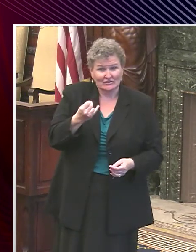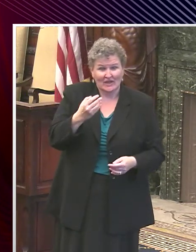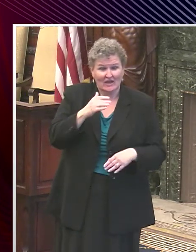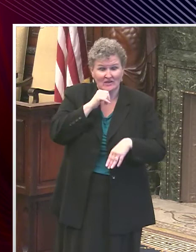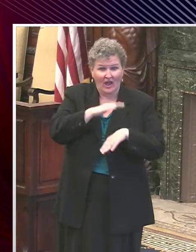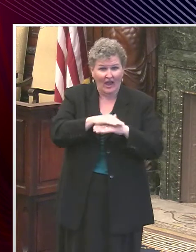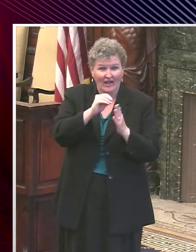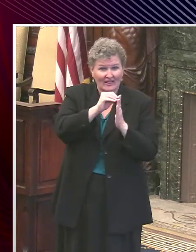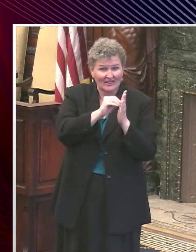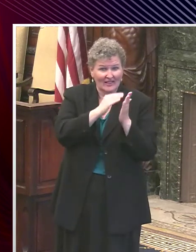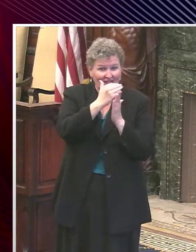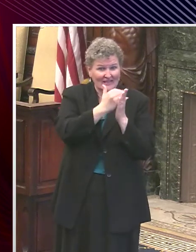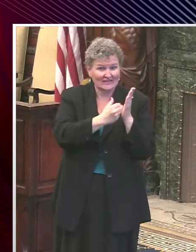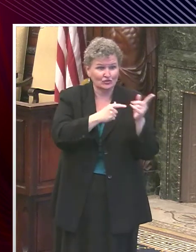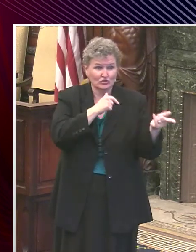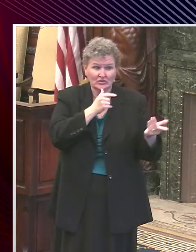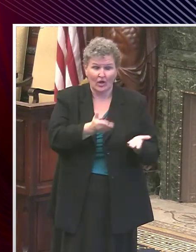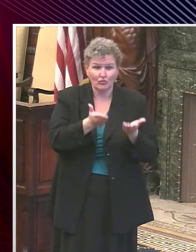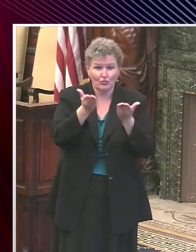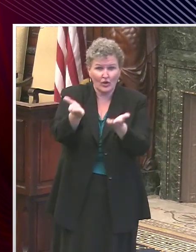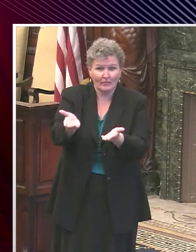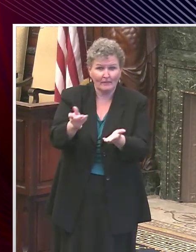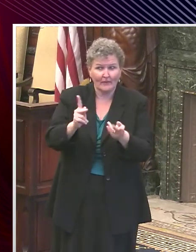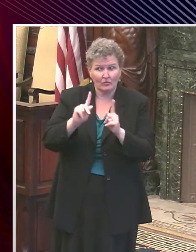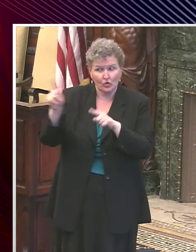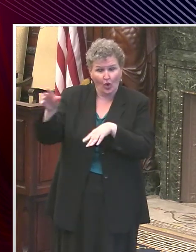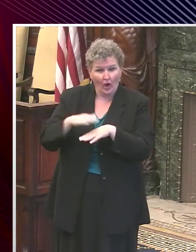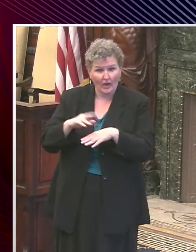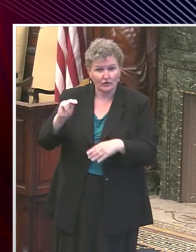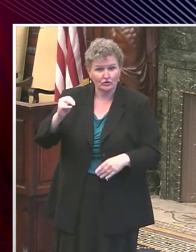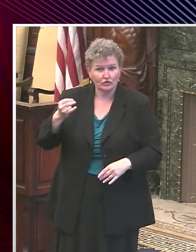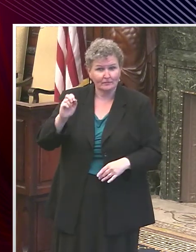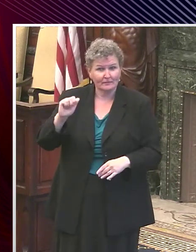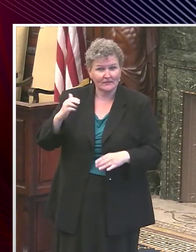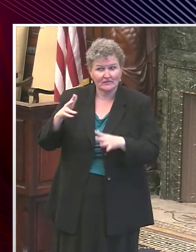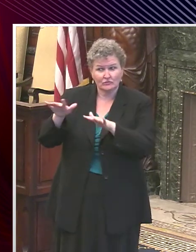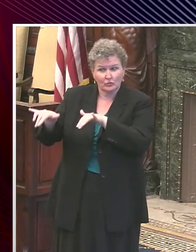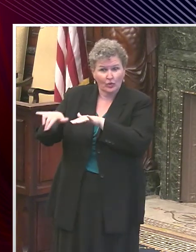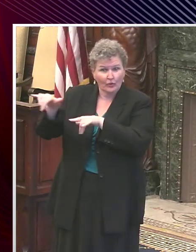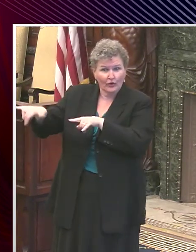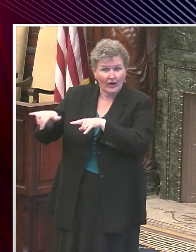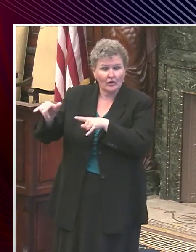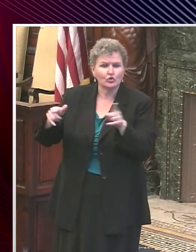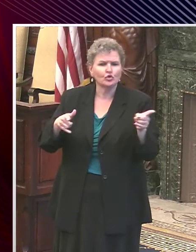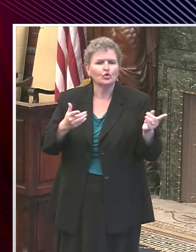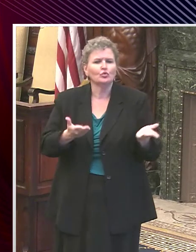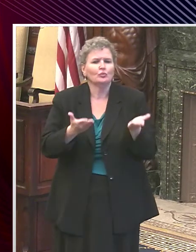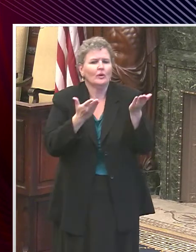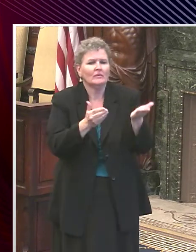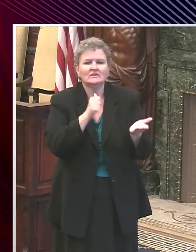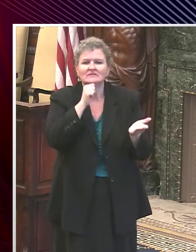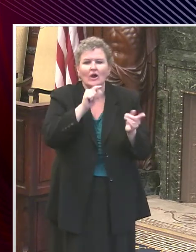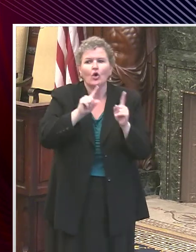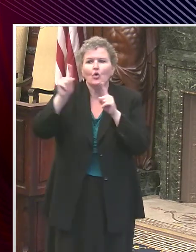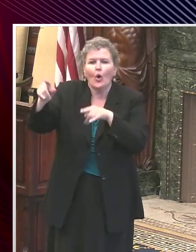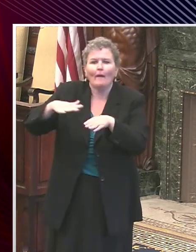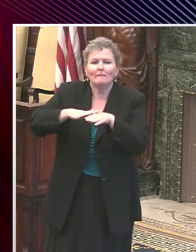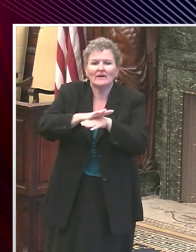you're not recommending people go to or have to quarantine afterwards. Correct. You're simply recommending against beach